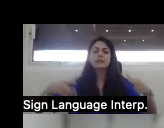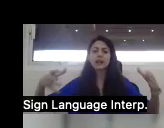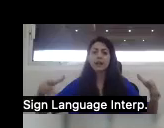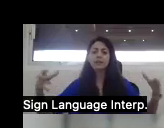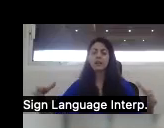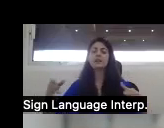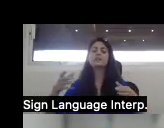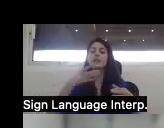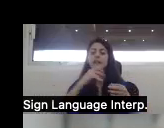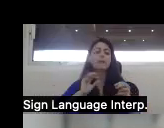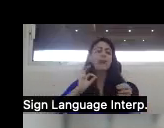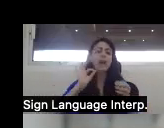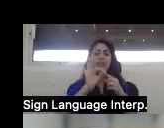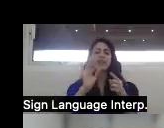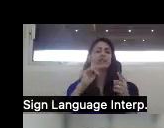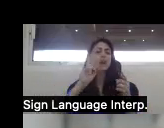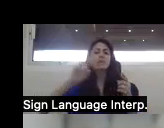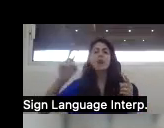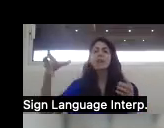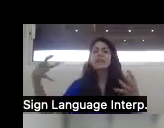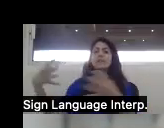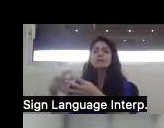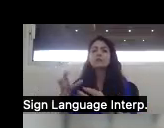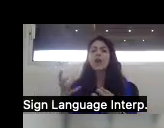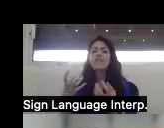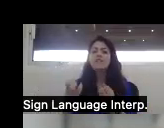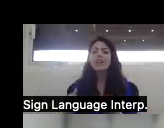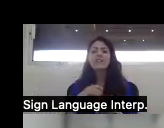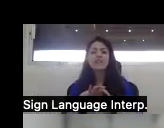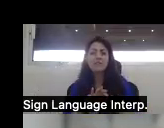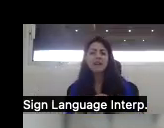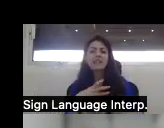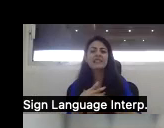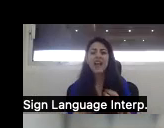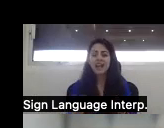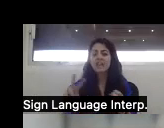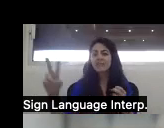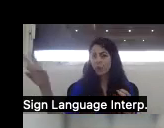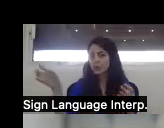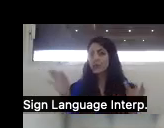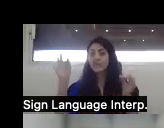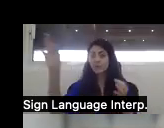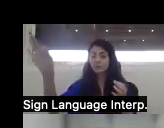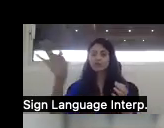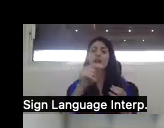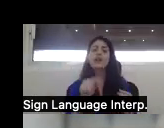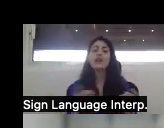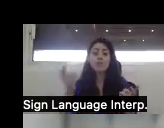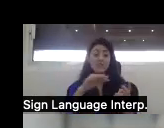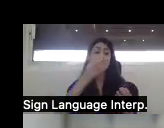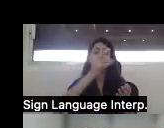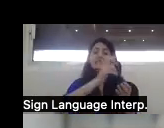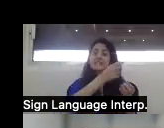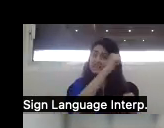closely the developments in Oman, where a new social protection law will soon be approved to introduce a